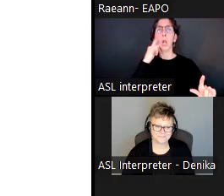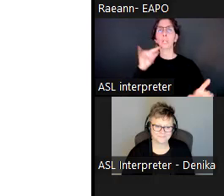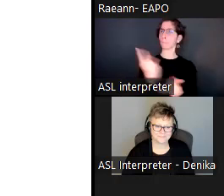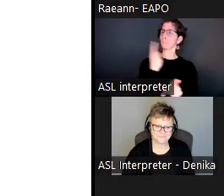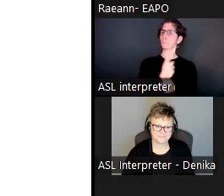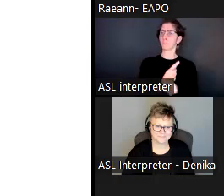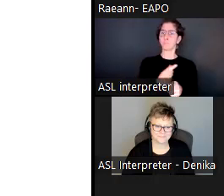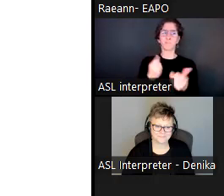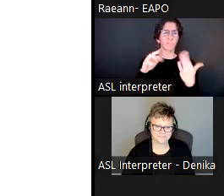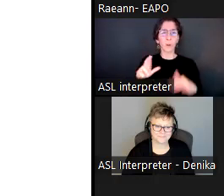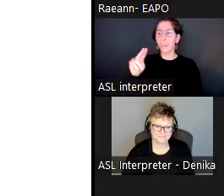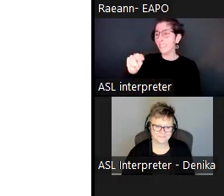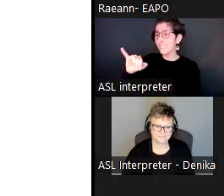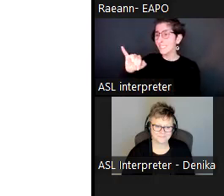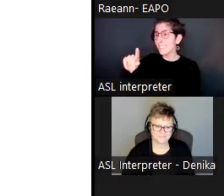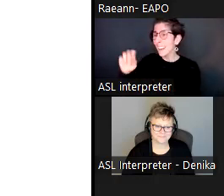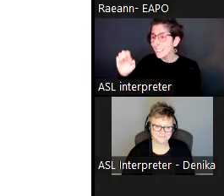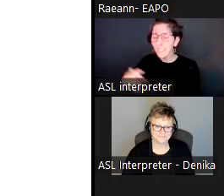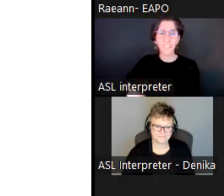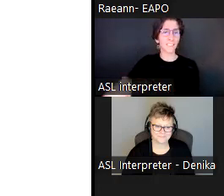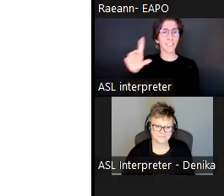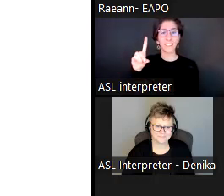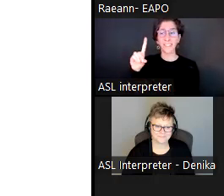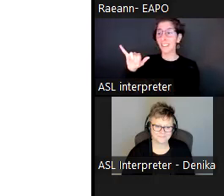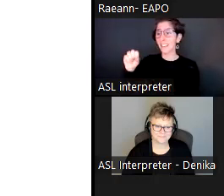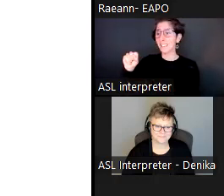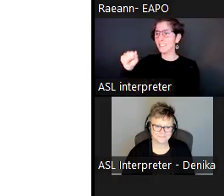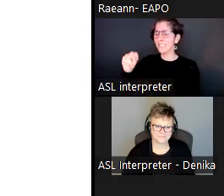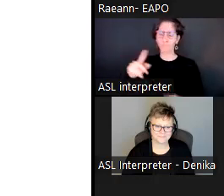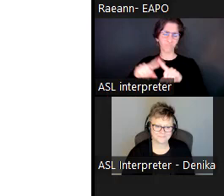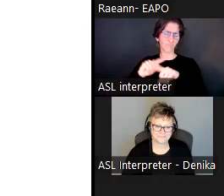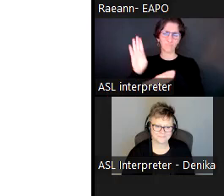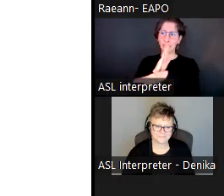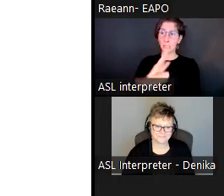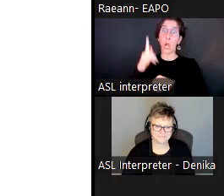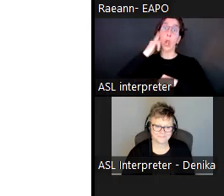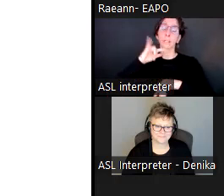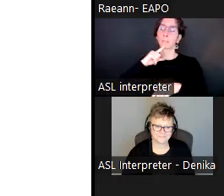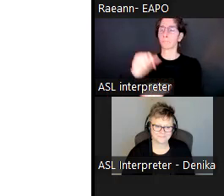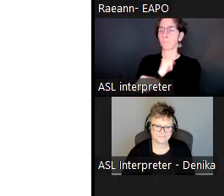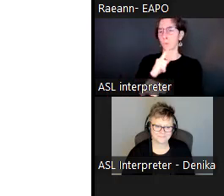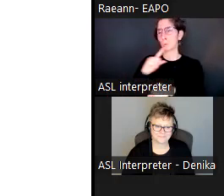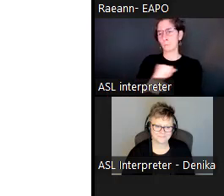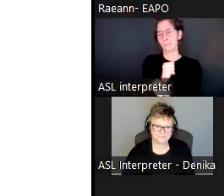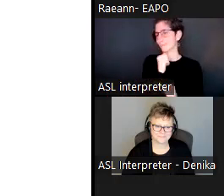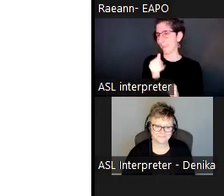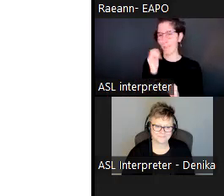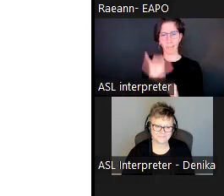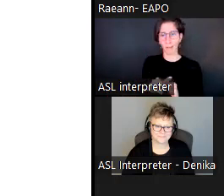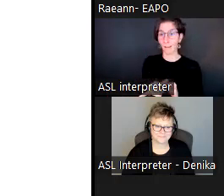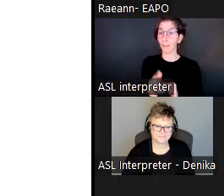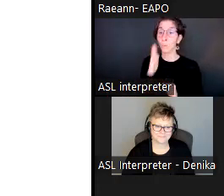Dyson. Those are popular ones. So these fraudsters will create these websites using stolen logos,